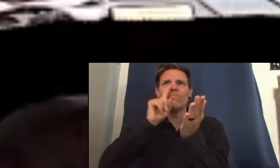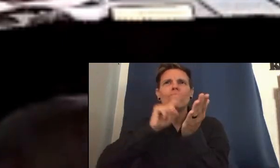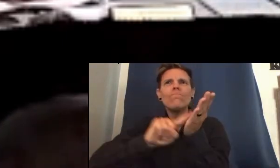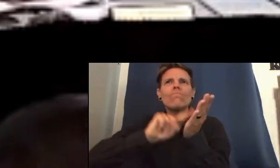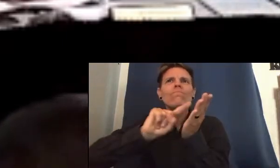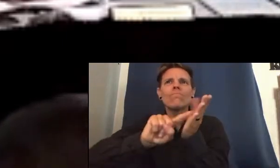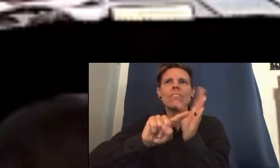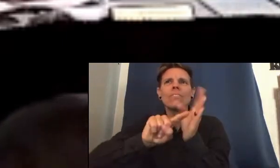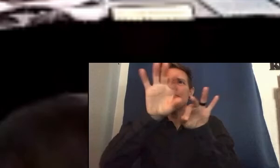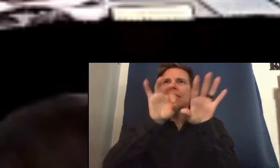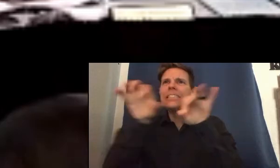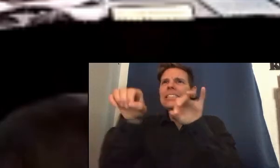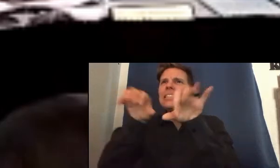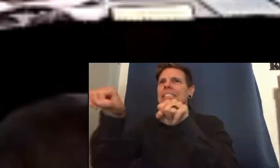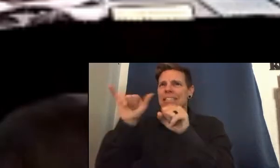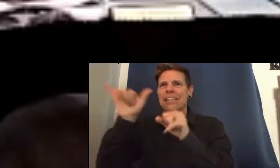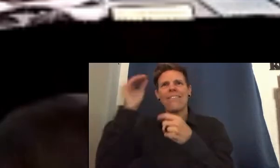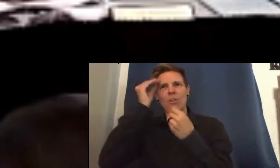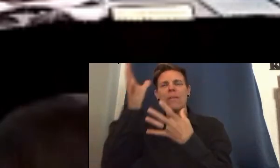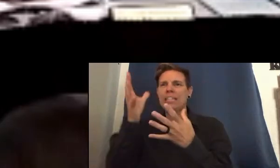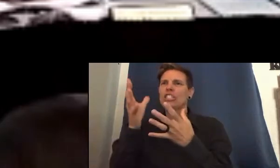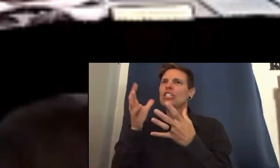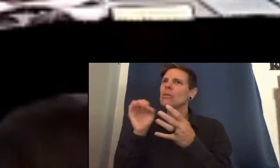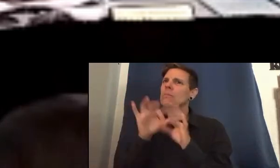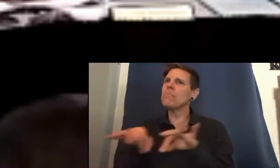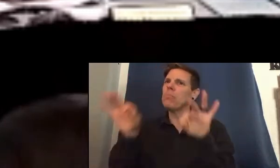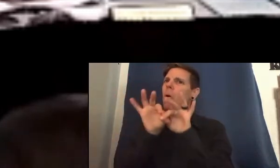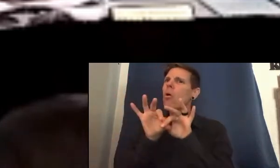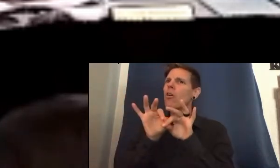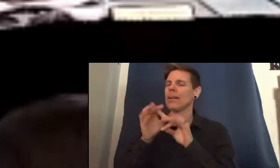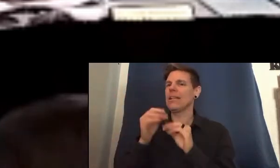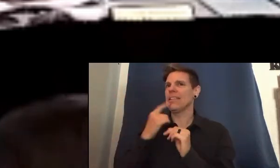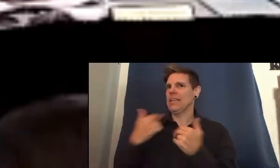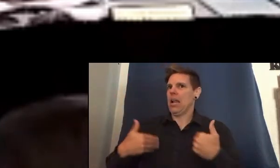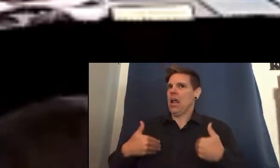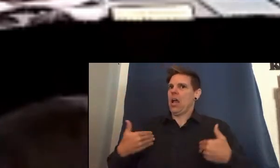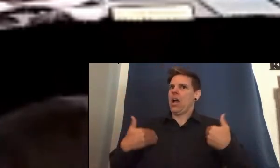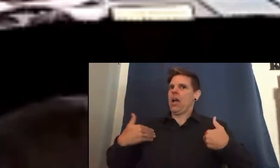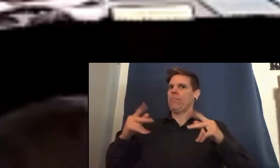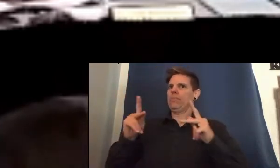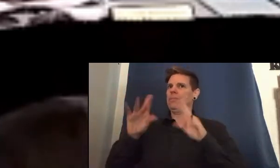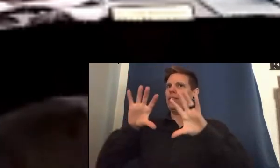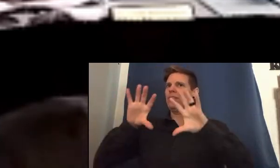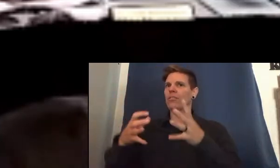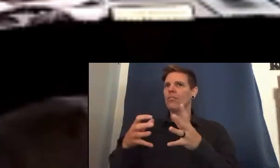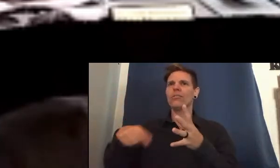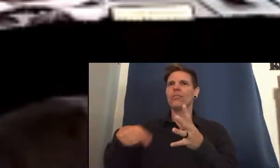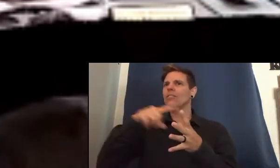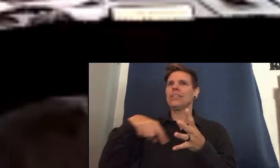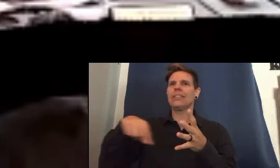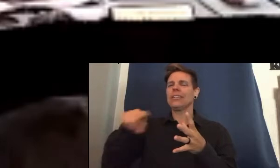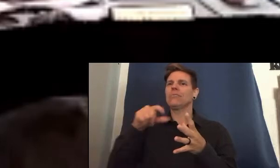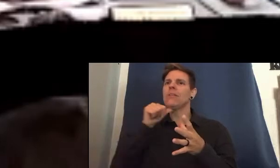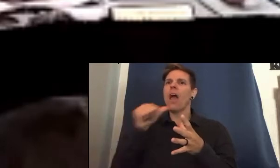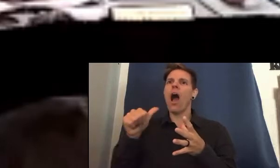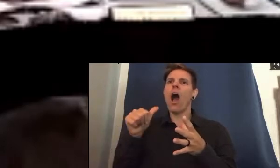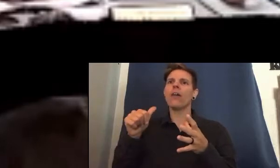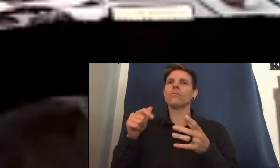they're seeing, as we see more young people, it's not necessarily comorbidities, although obesity is still